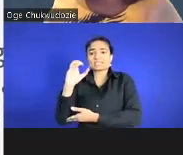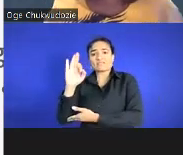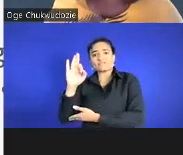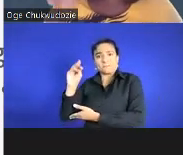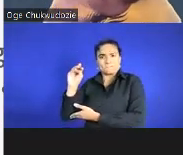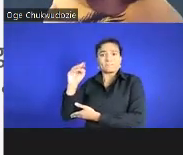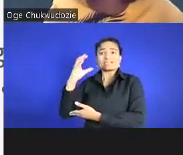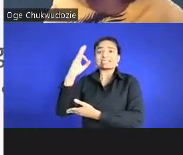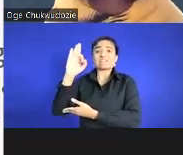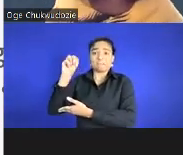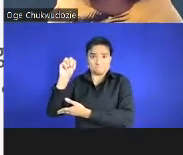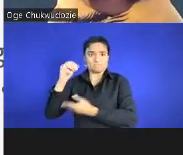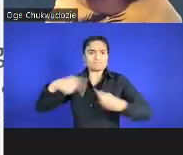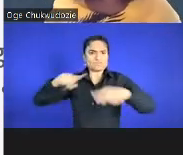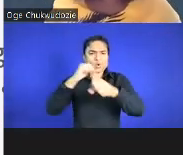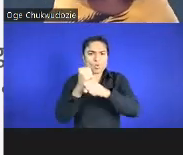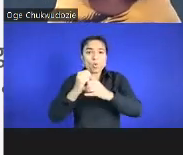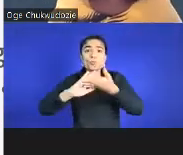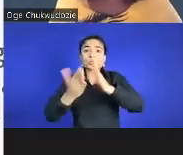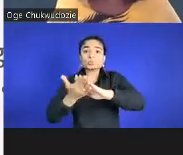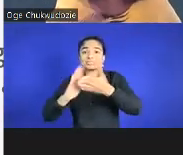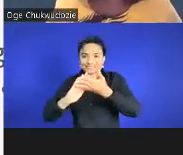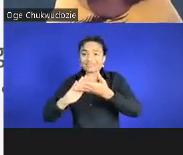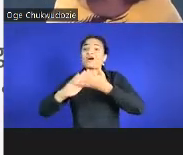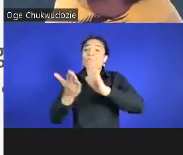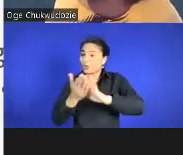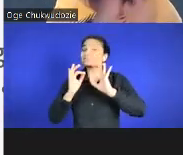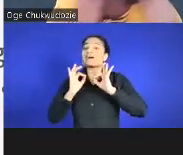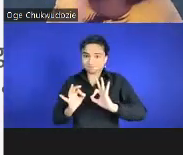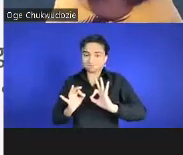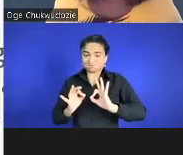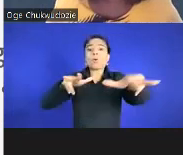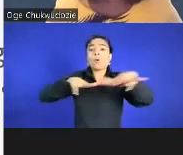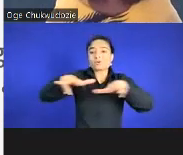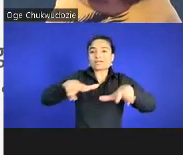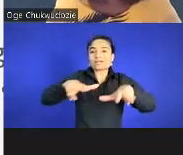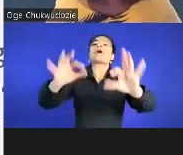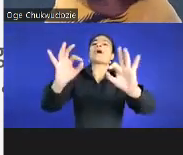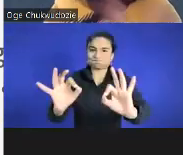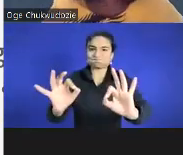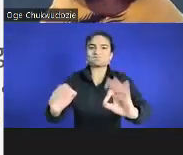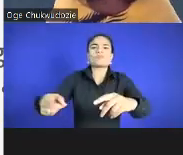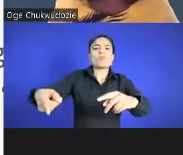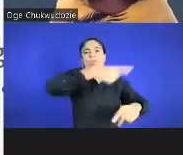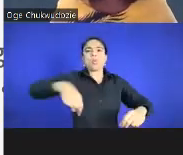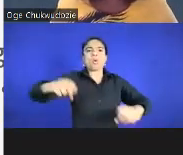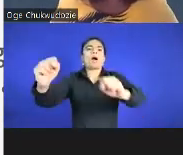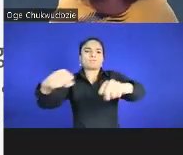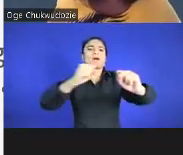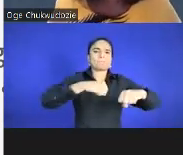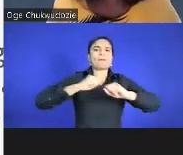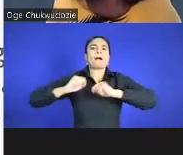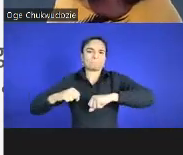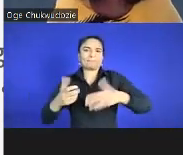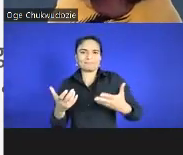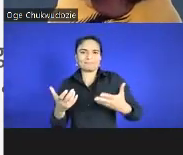different people having different CFM and then it's confusing to the beneficiaries, they have one. It might be several types. We're still